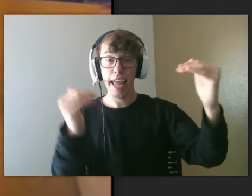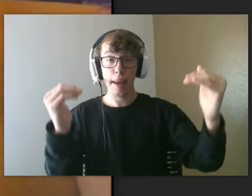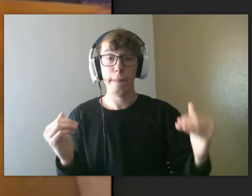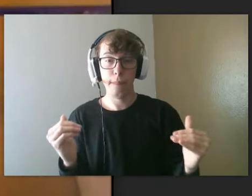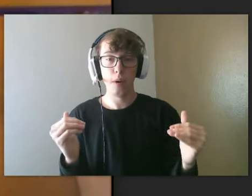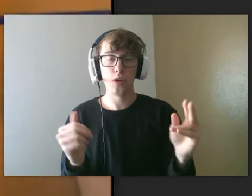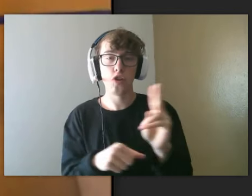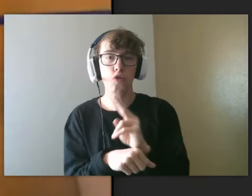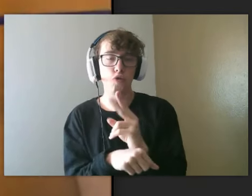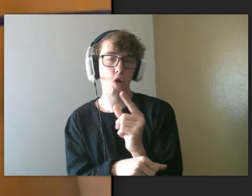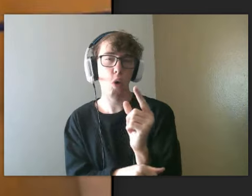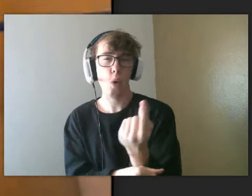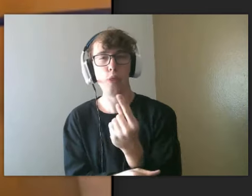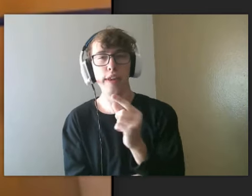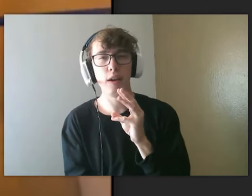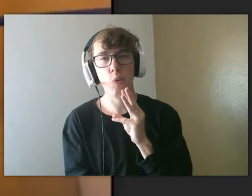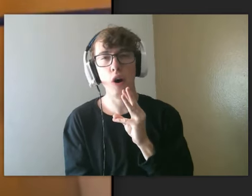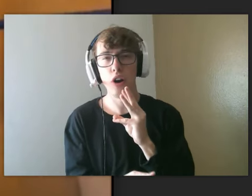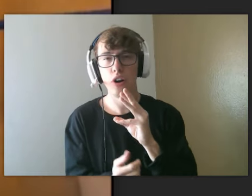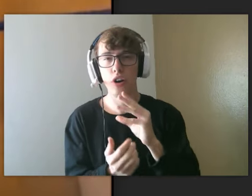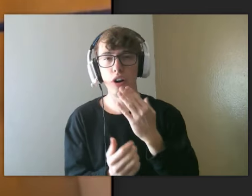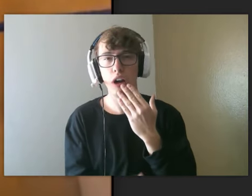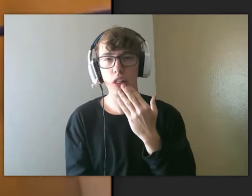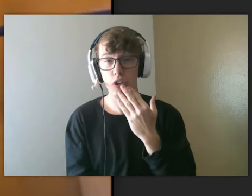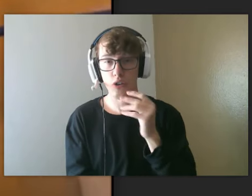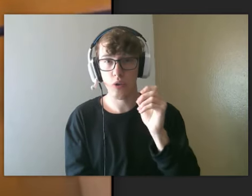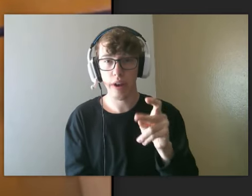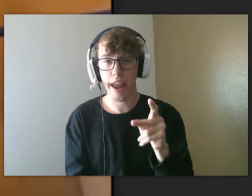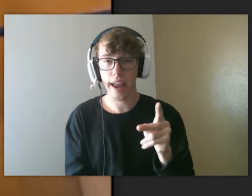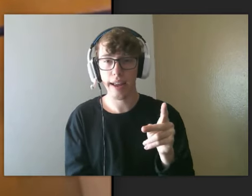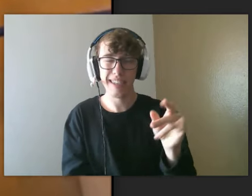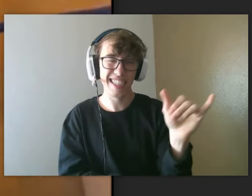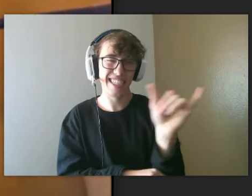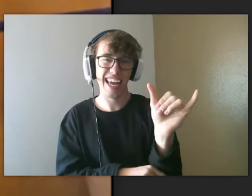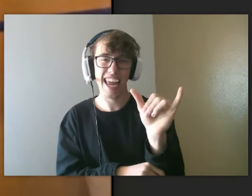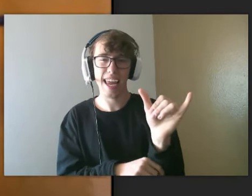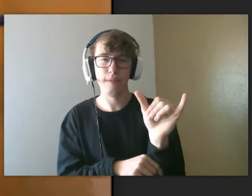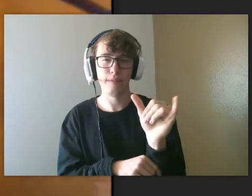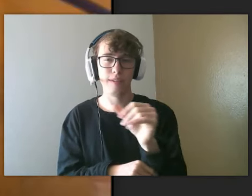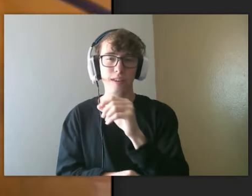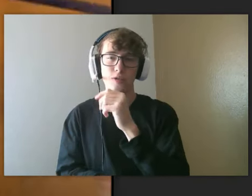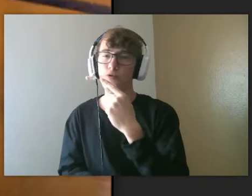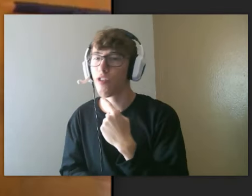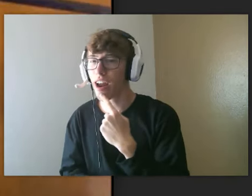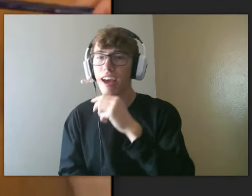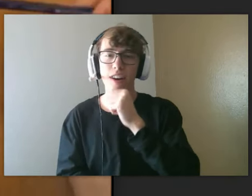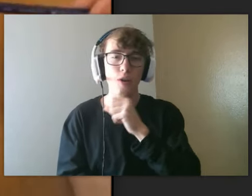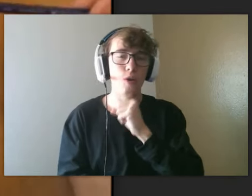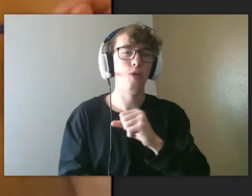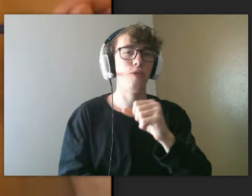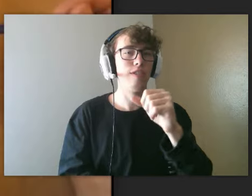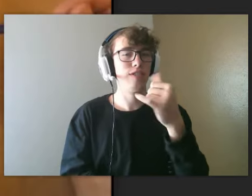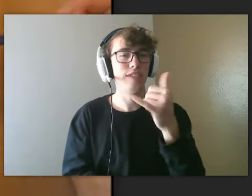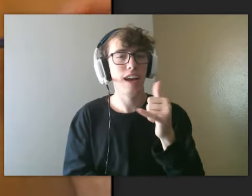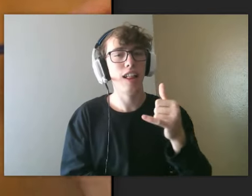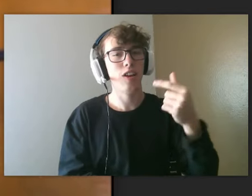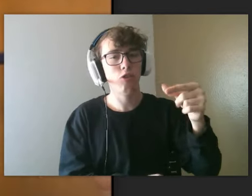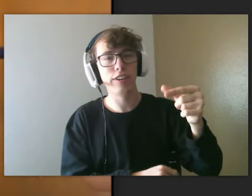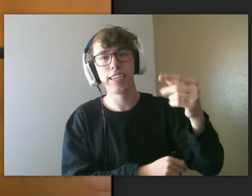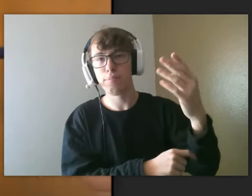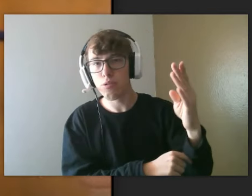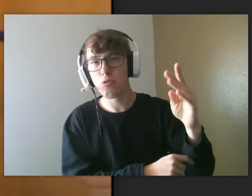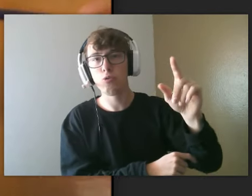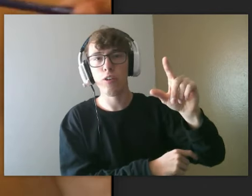of watercolor. Same thing, we're going to be just like with colored pencil, we're going to be using a whole bunch of